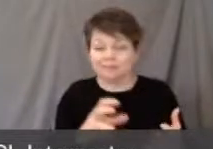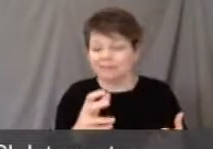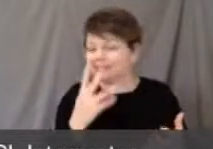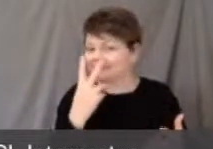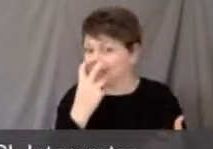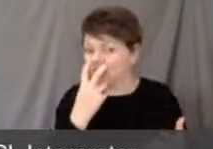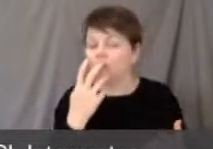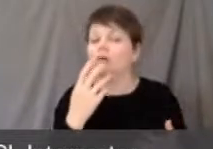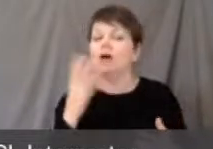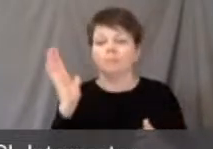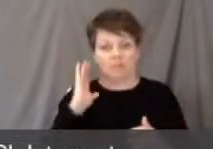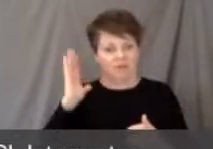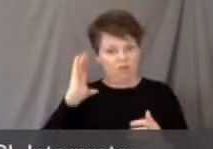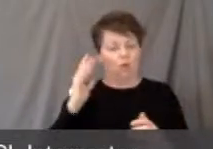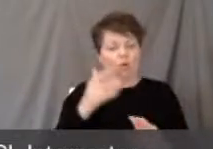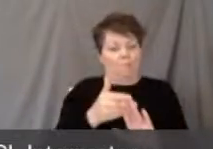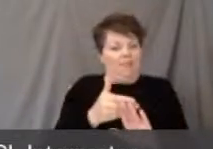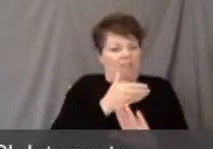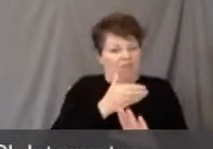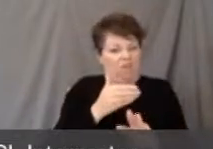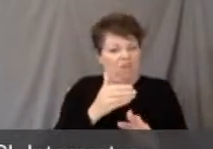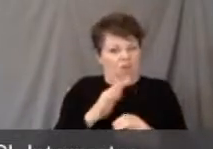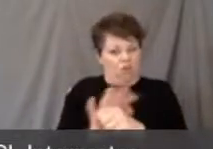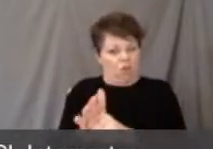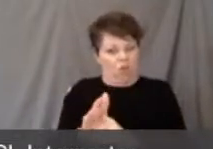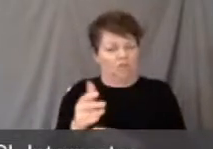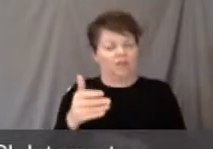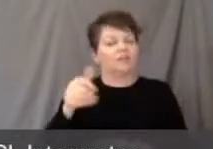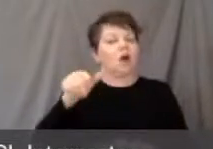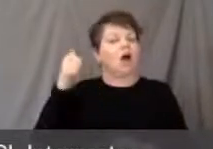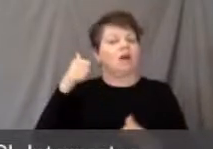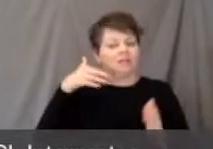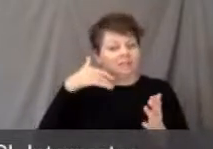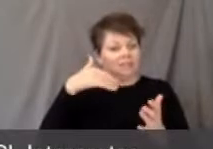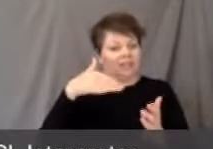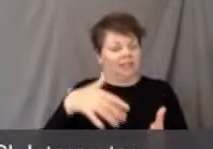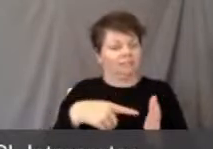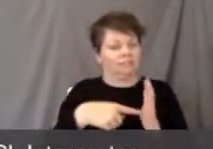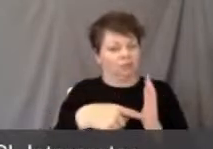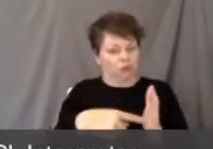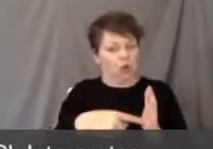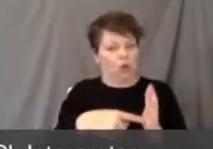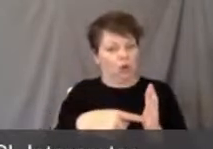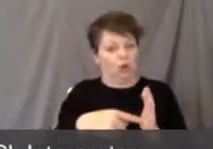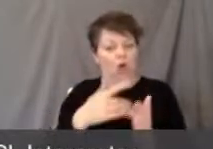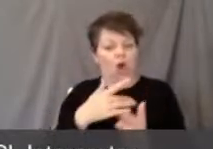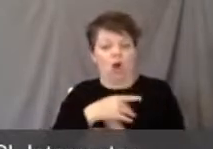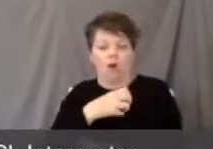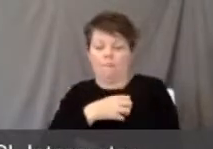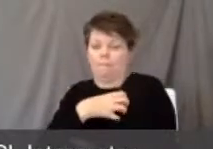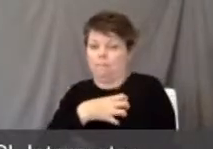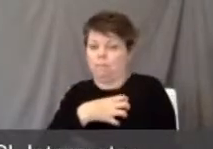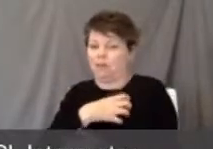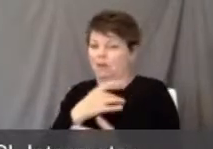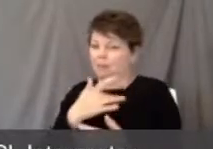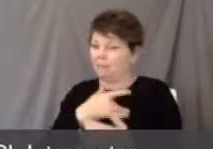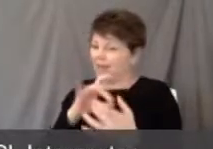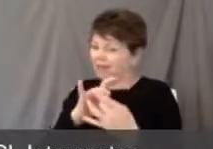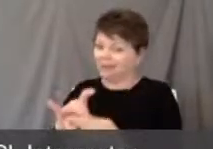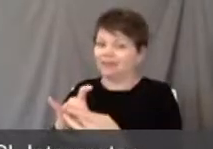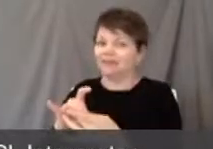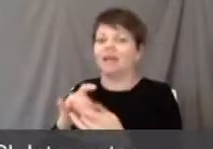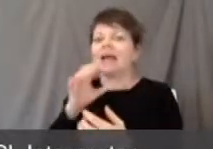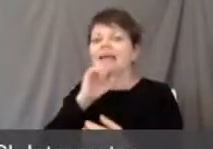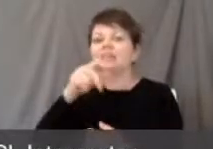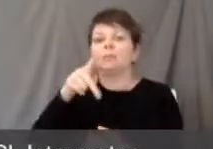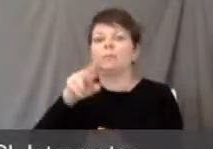to COVID-19 that have kind of linked that likelihood of inflammation of the heart with puberty hormones